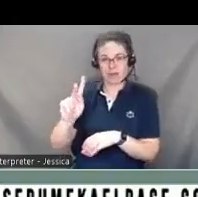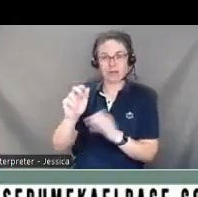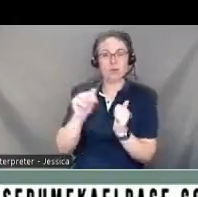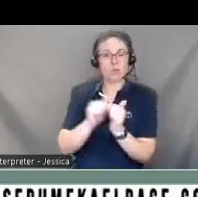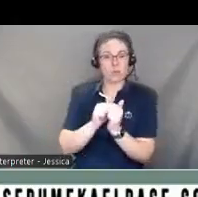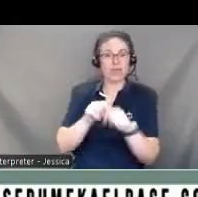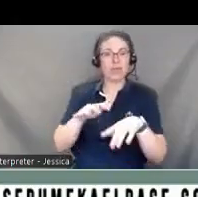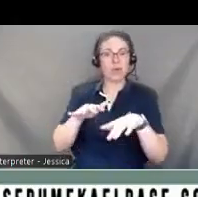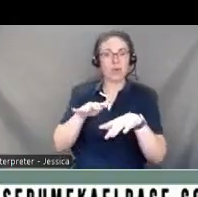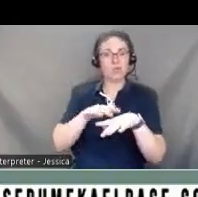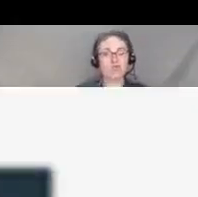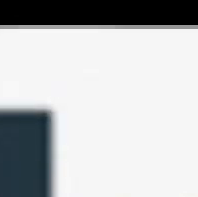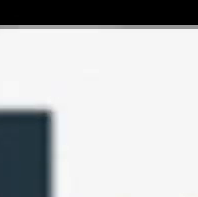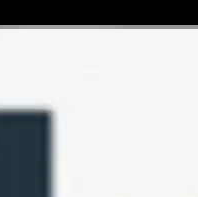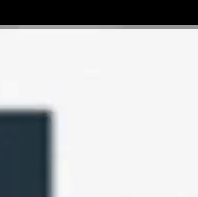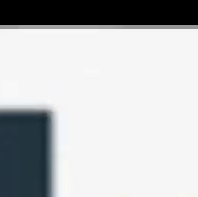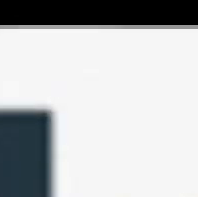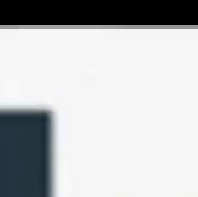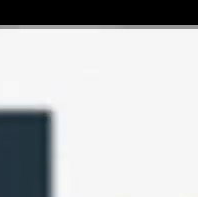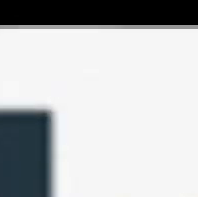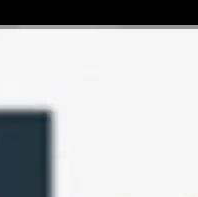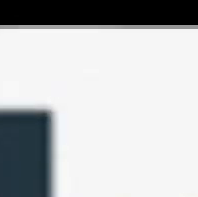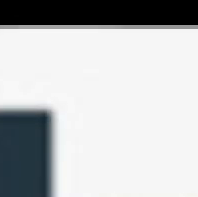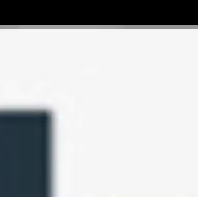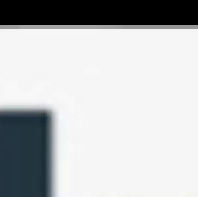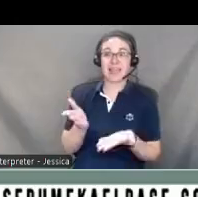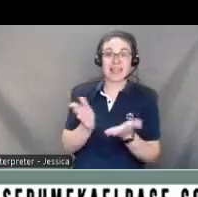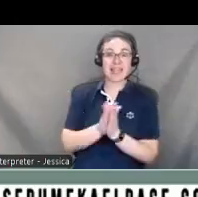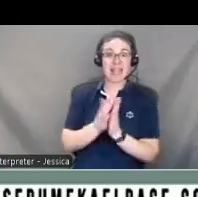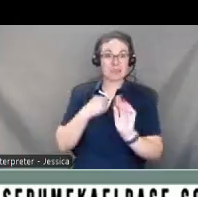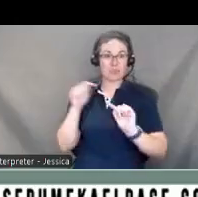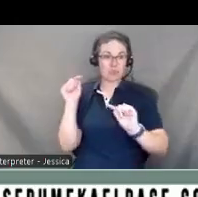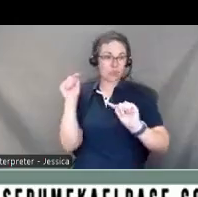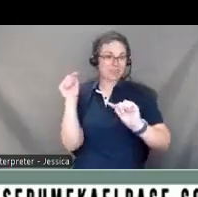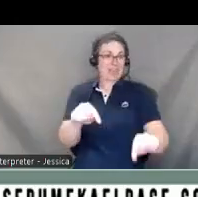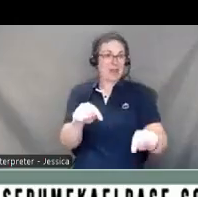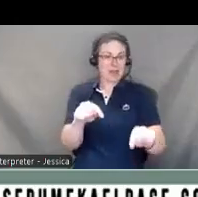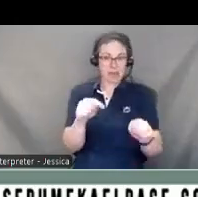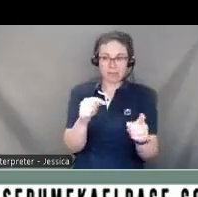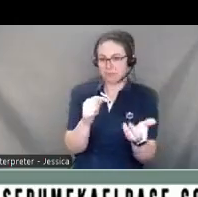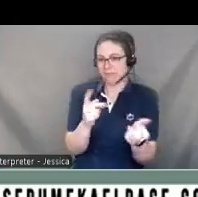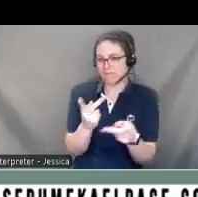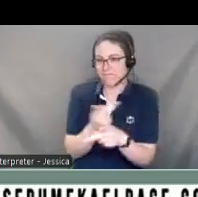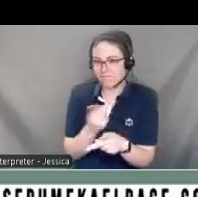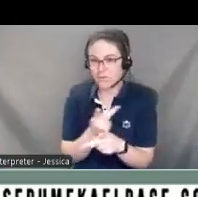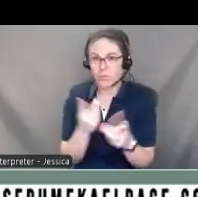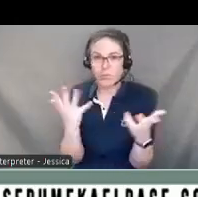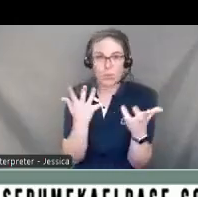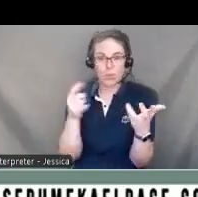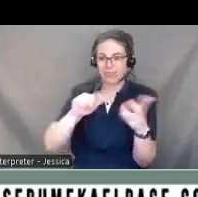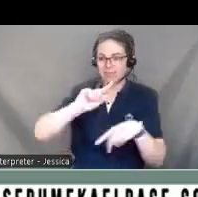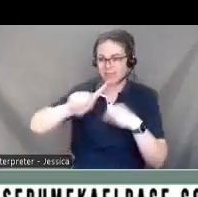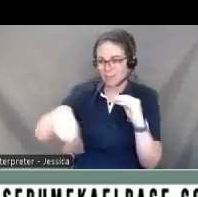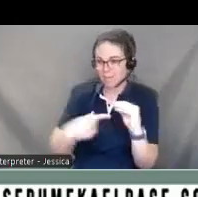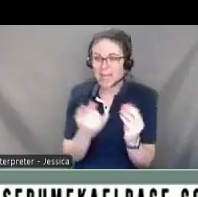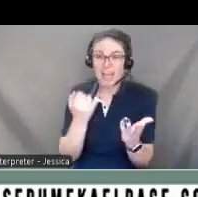Institute today, and I was just asked to come and join this to kind of figure out what it is that this is about, so that I know whether it's